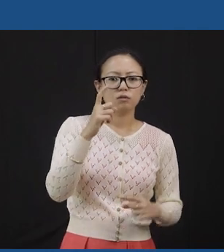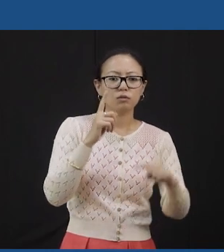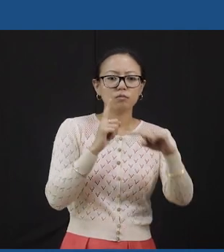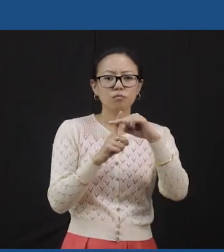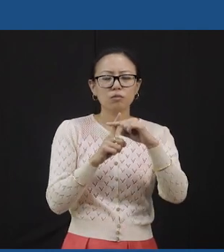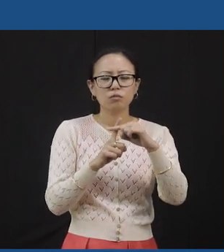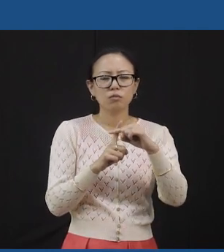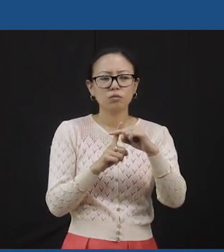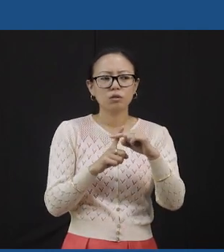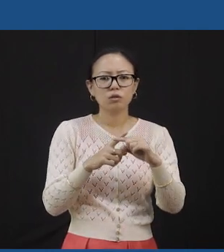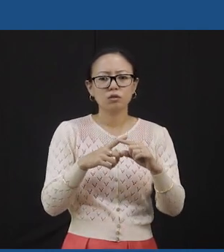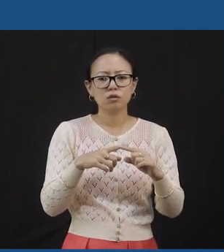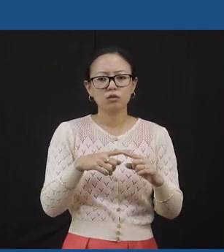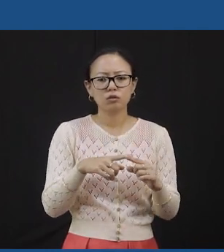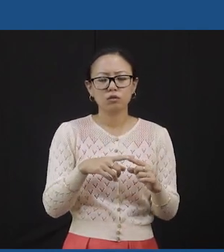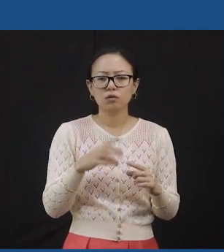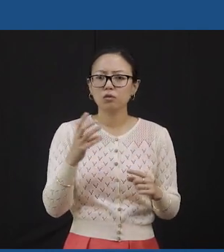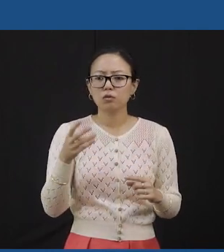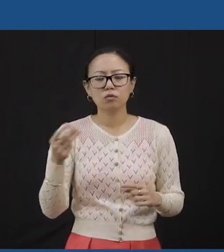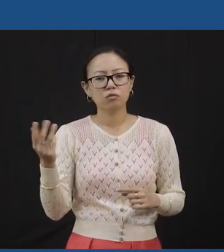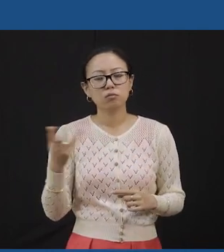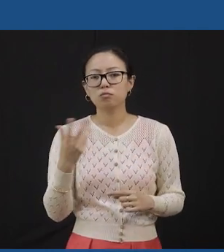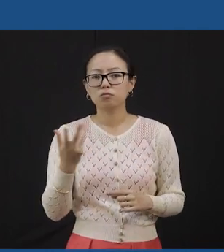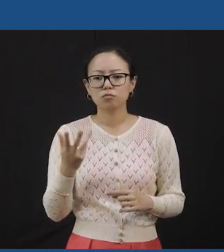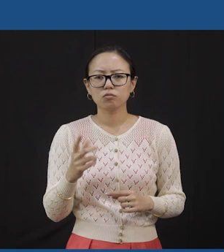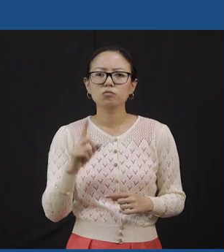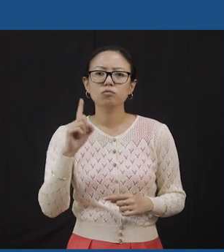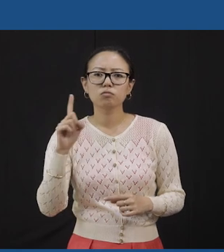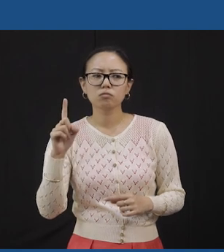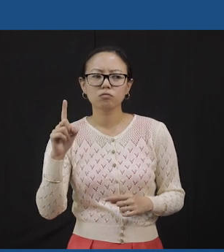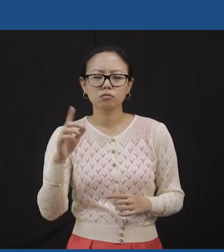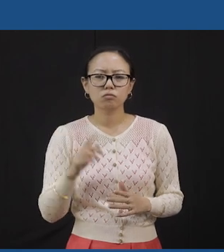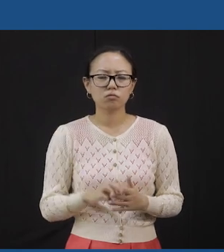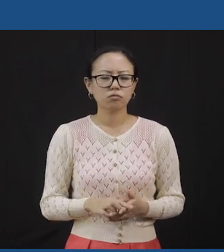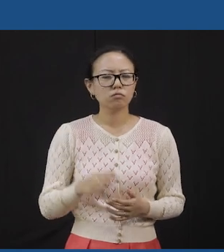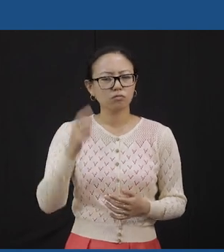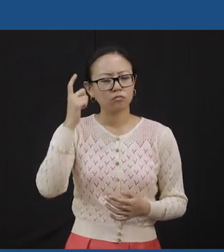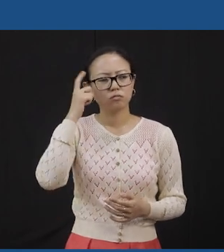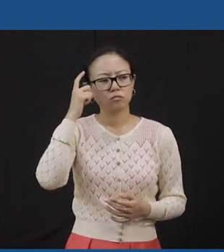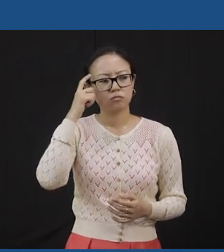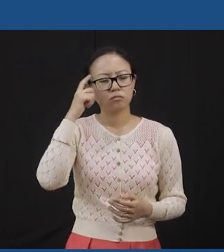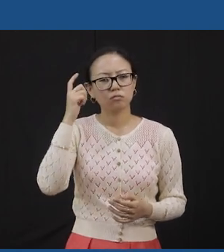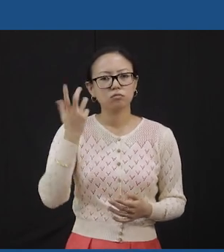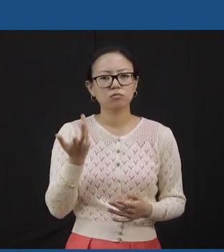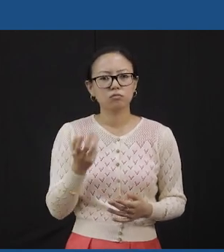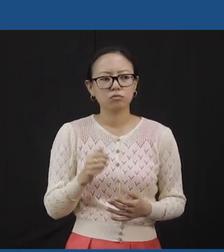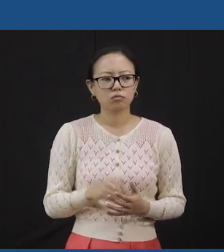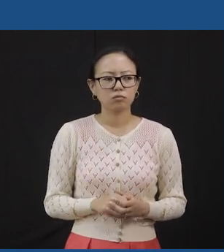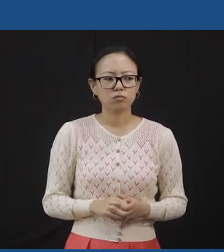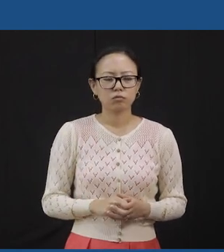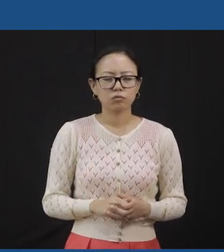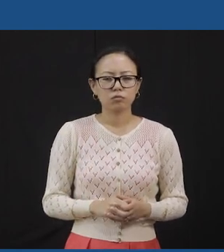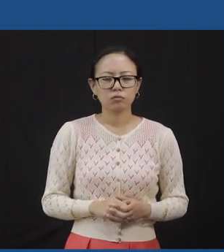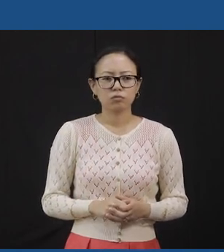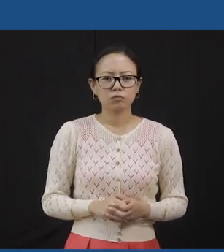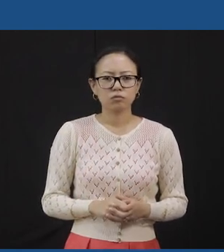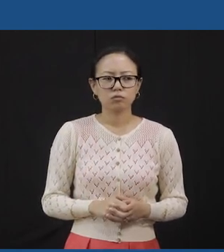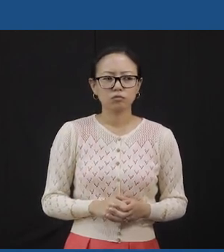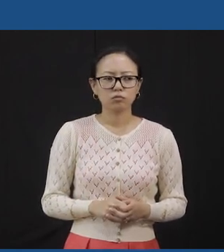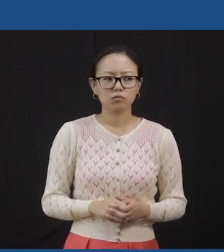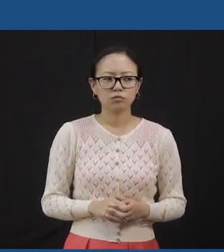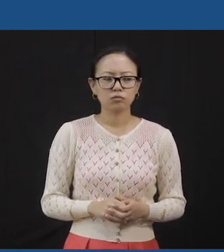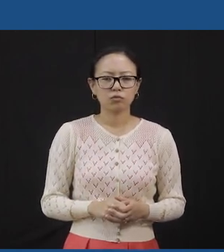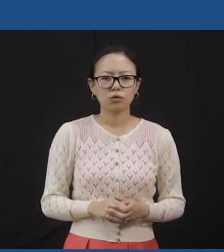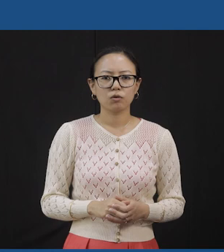can't be 1. It will be in 2 digits because it is already 7. So 7 plus how much will be 11?